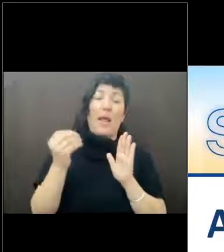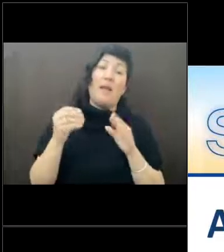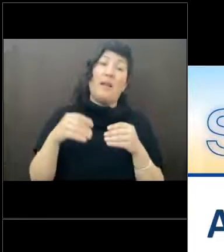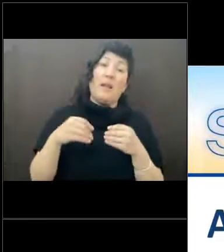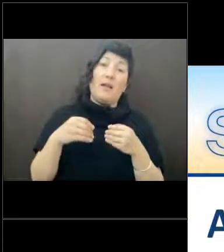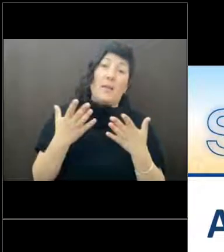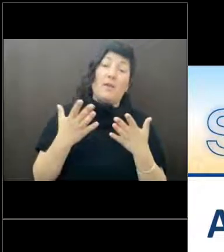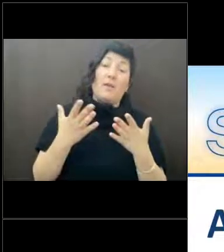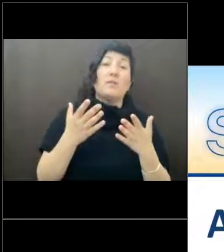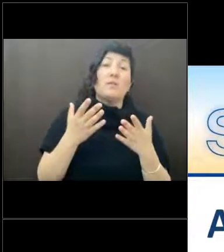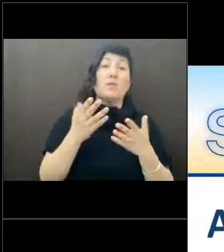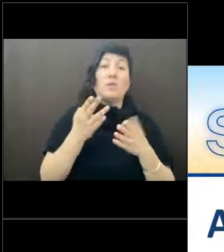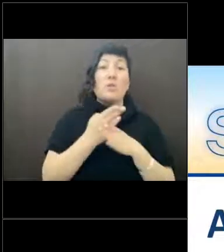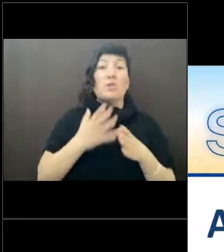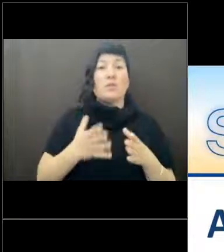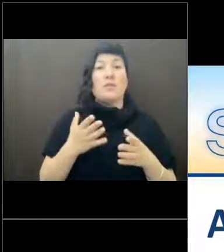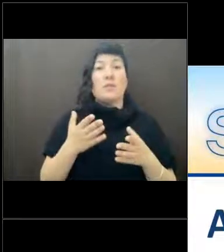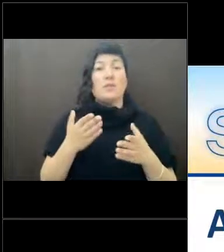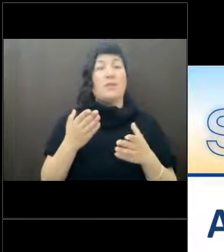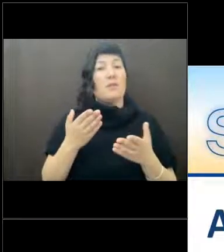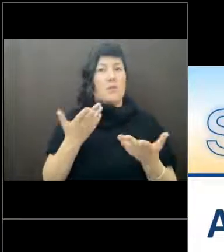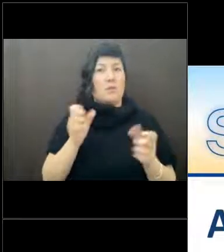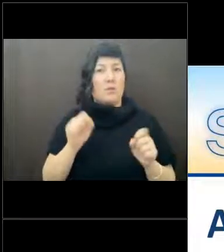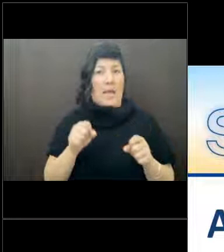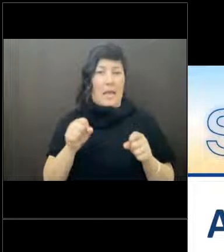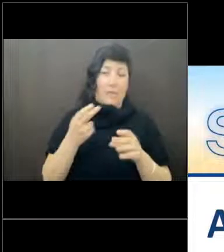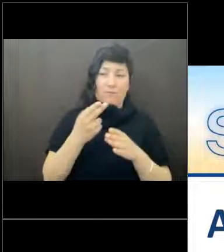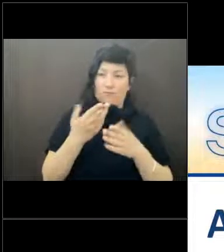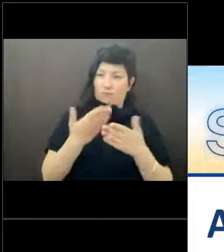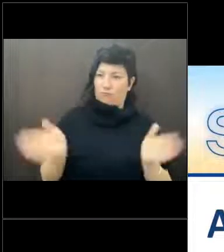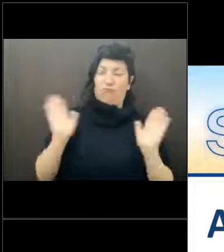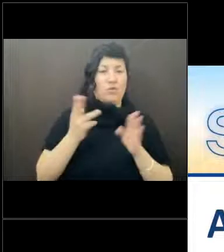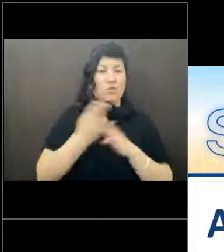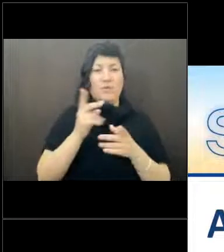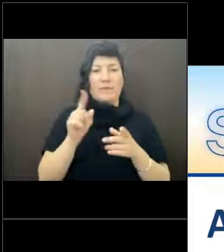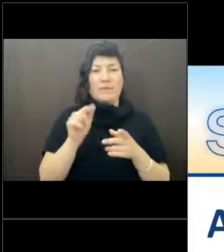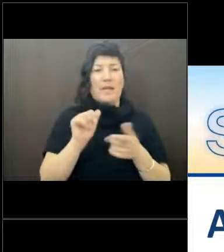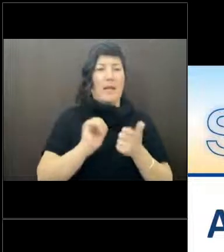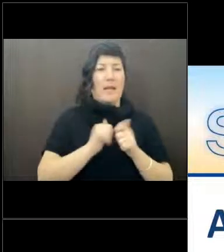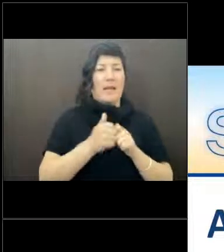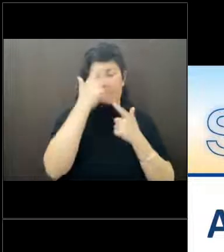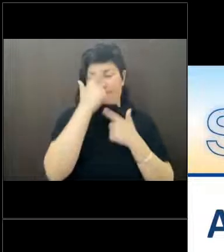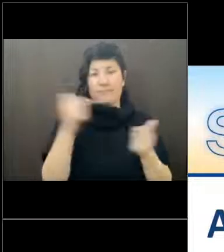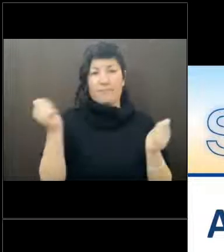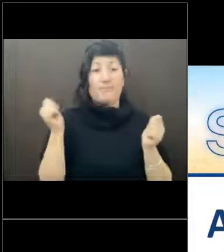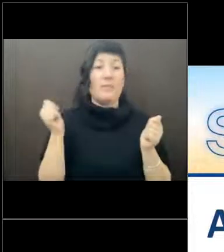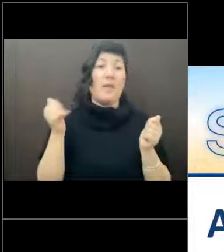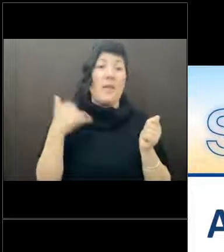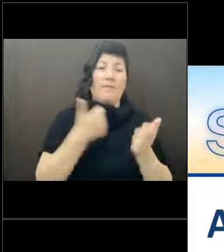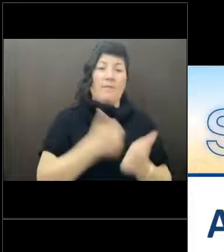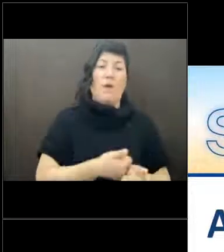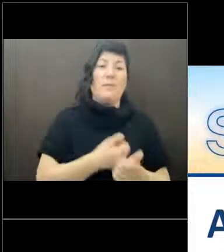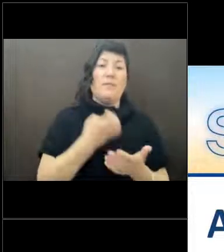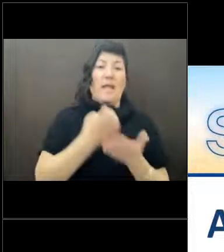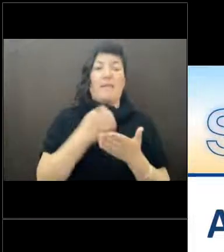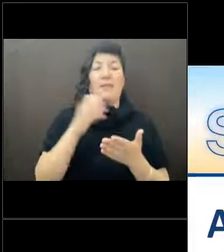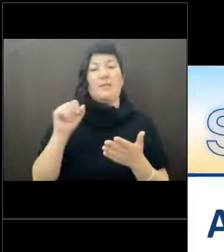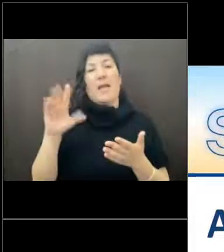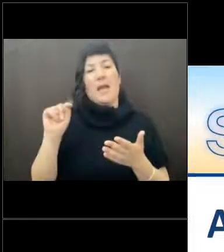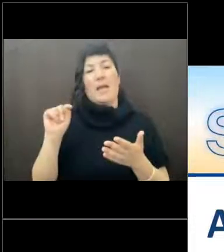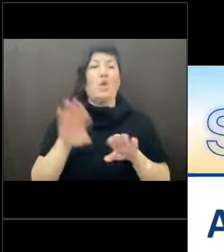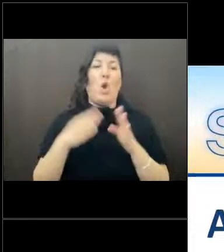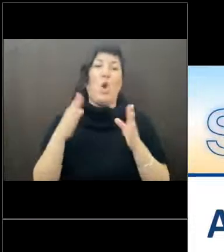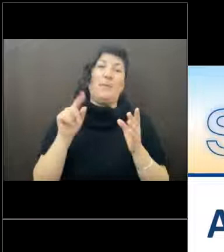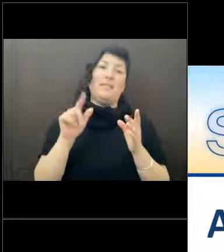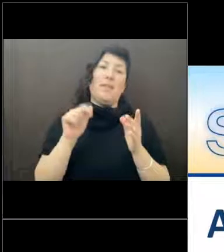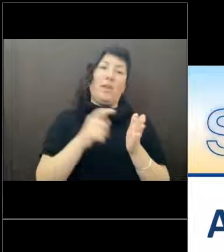the data. So this makes us much more aligned with the Evidence Act and the open data requirements, and therefore we're achieving the objectives within the NOAA